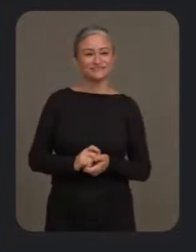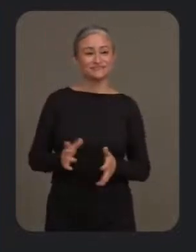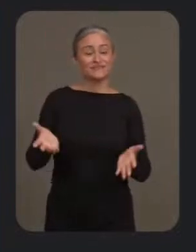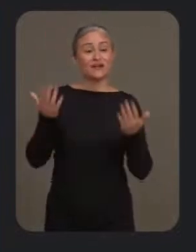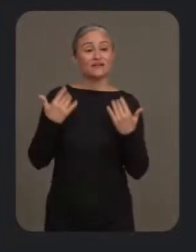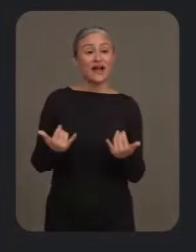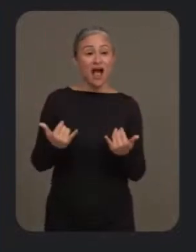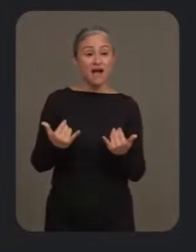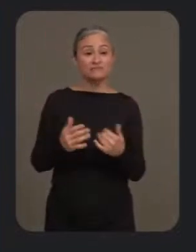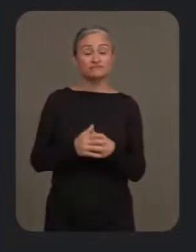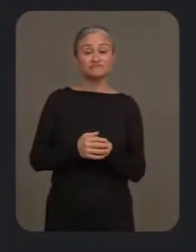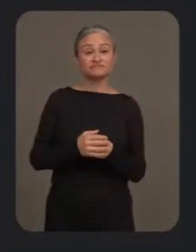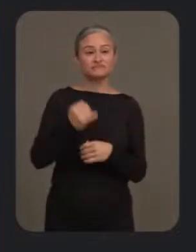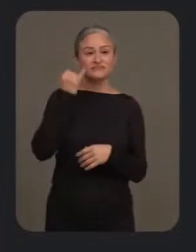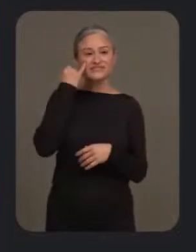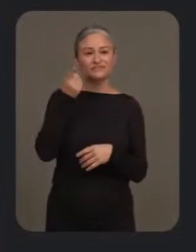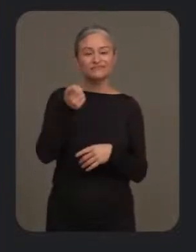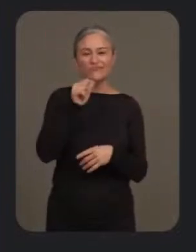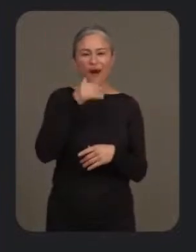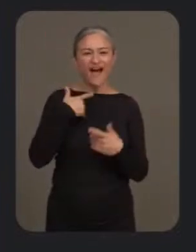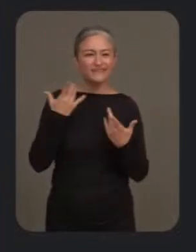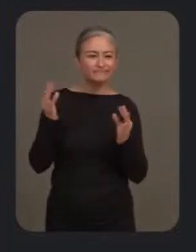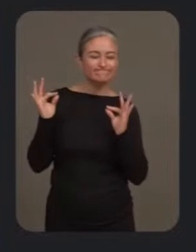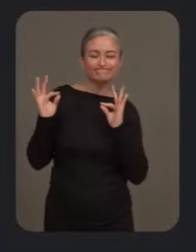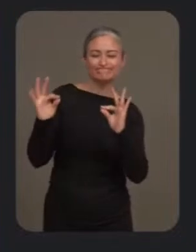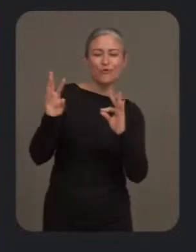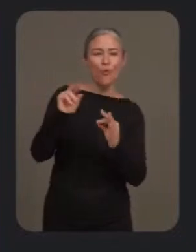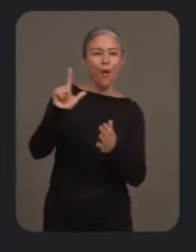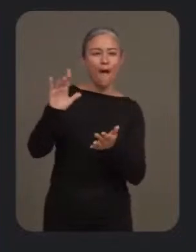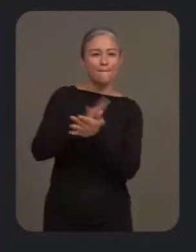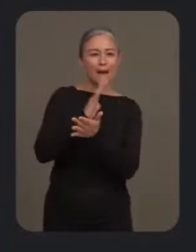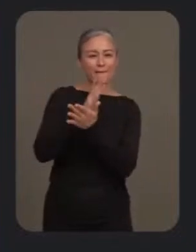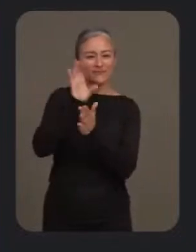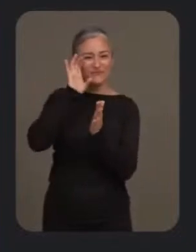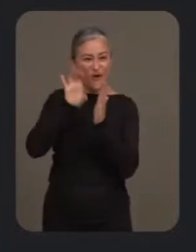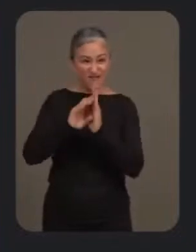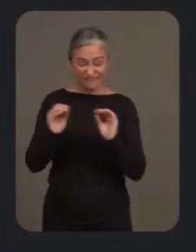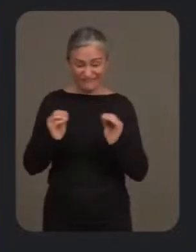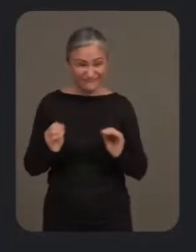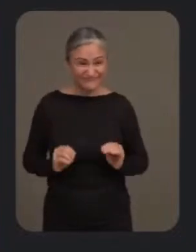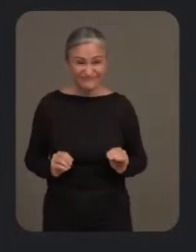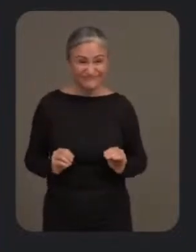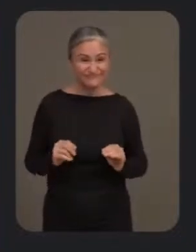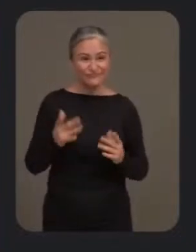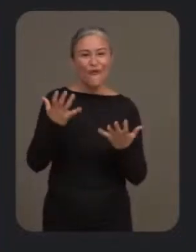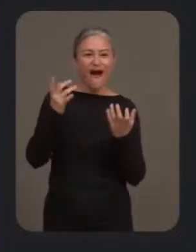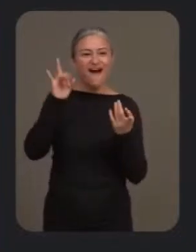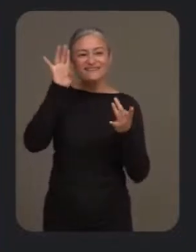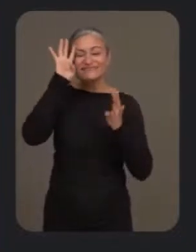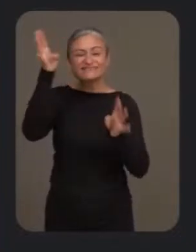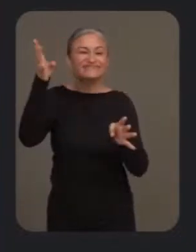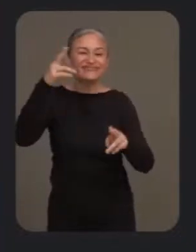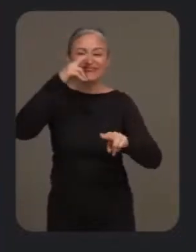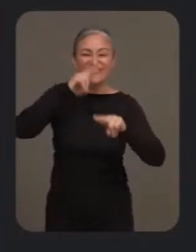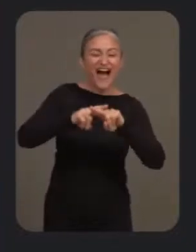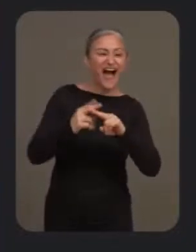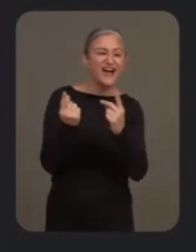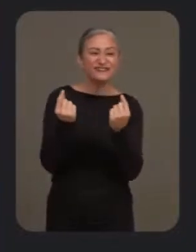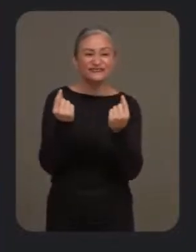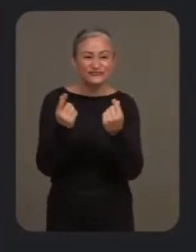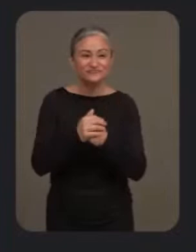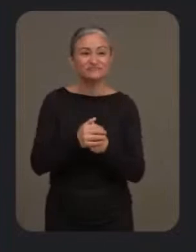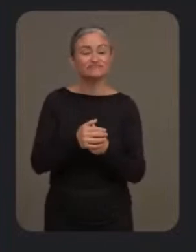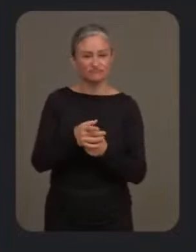So let's say you don't have the perfect wallpaper photo handy, or you just want to have fun and create something new. With our new generative